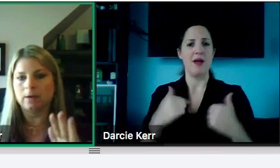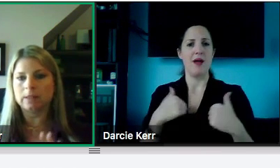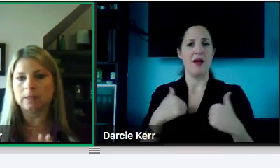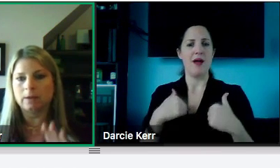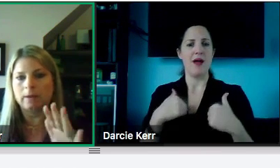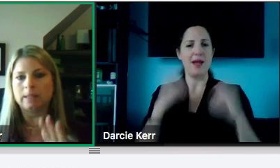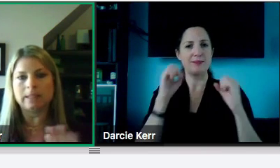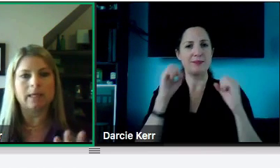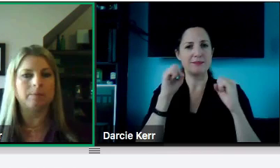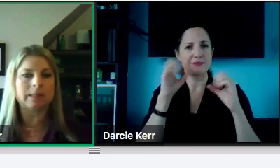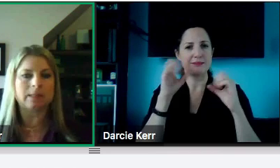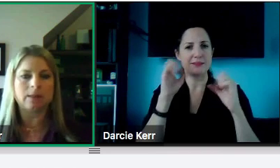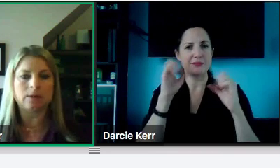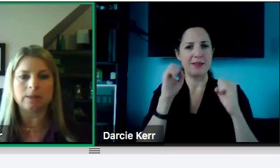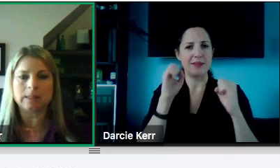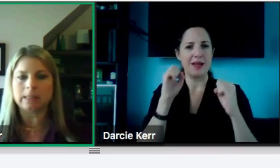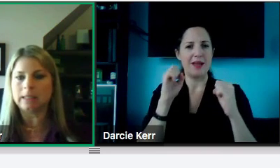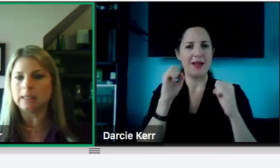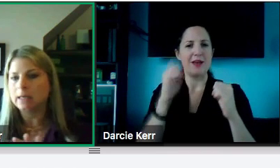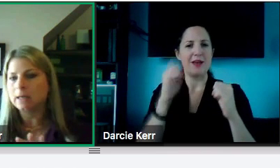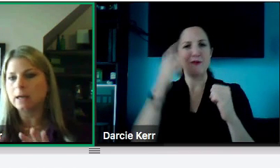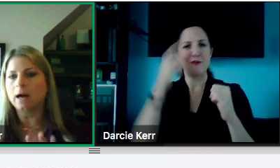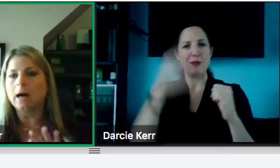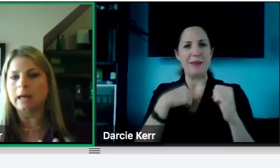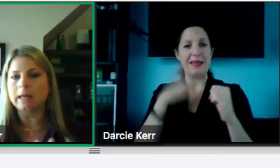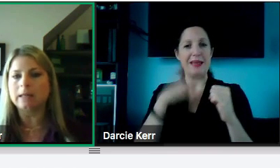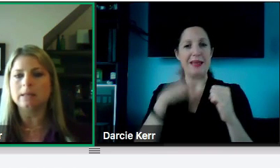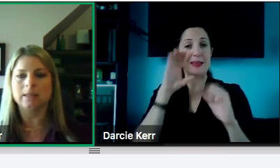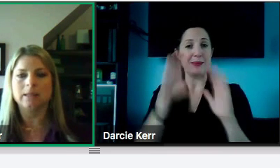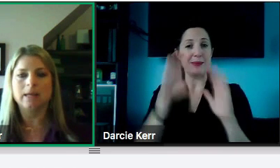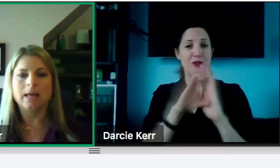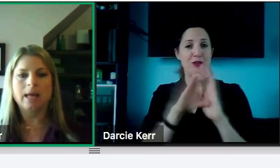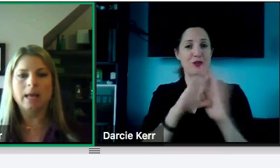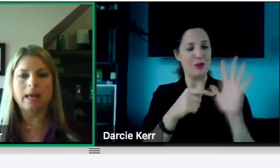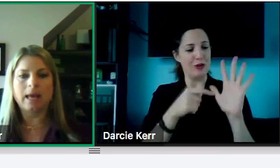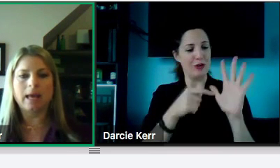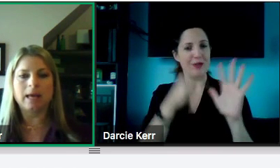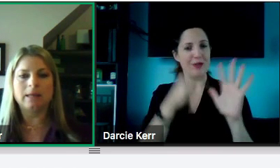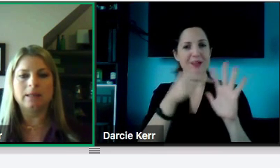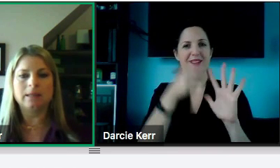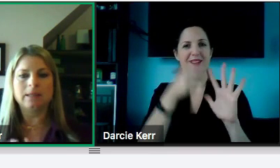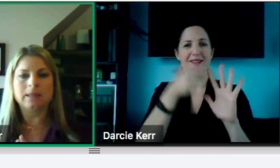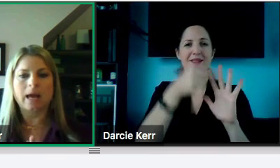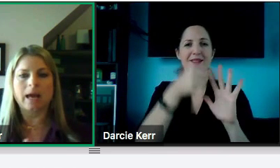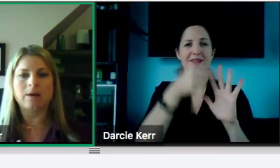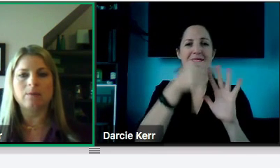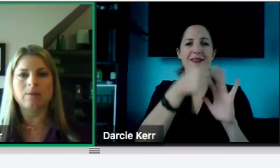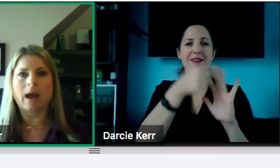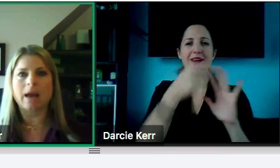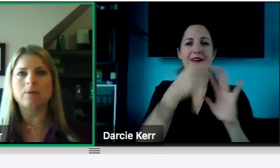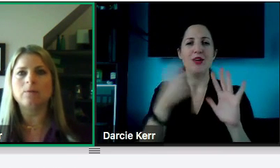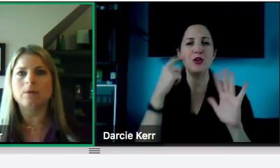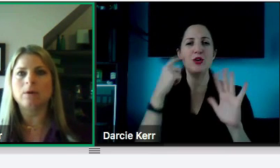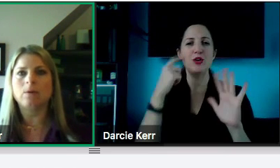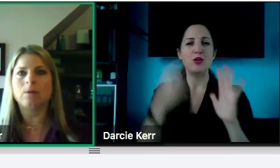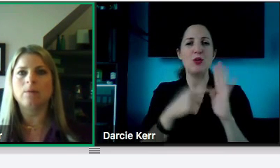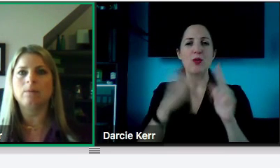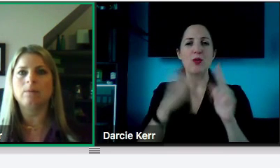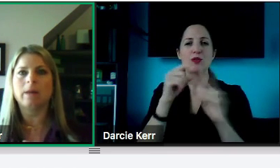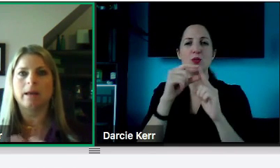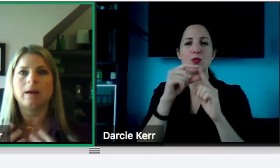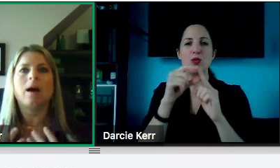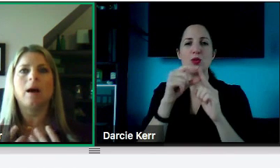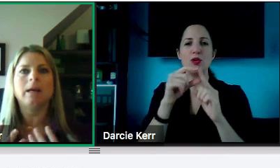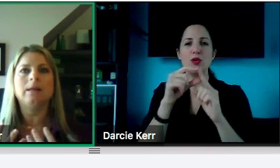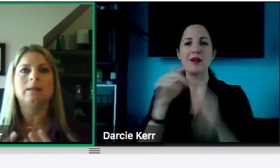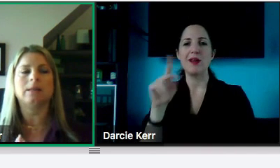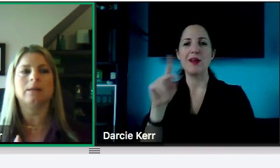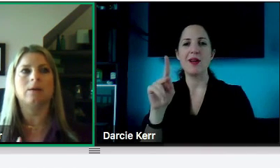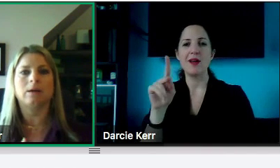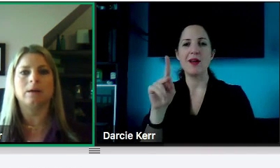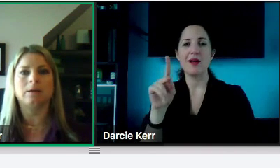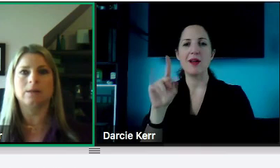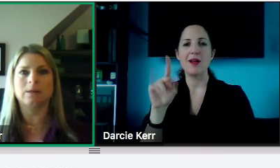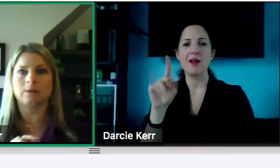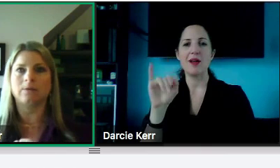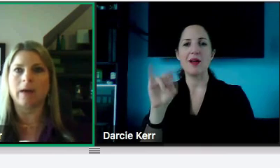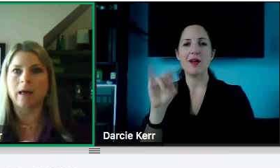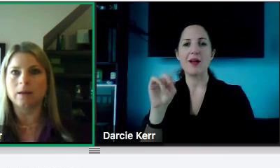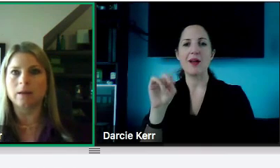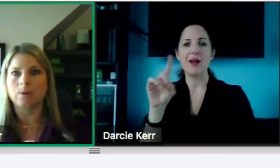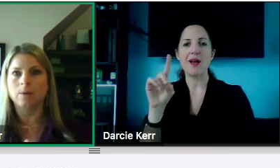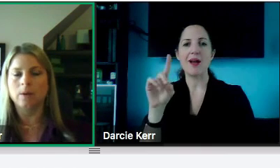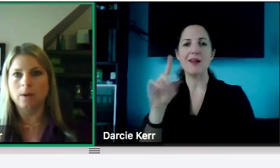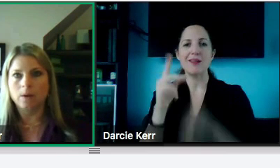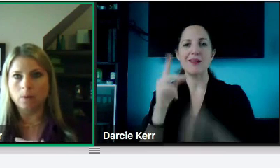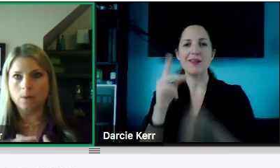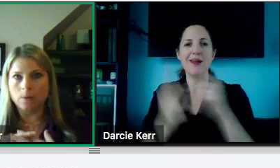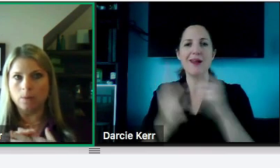the fingers and on the tips and you see kind. And I don't know, like kind is a hard sort